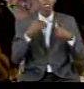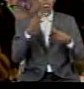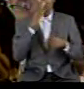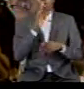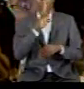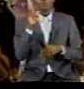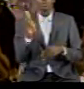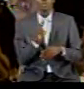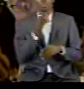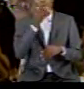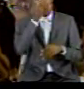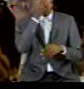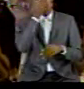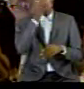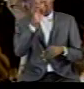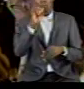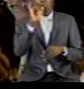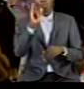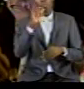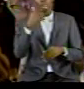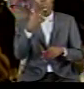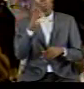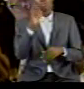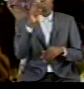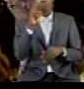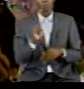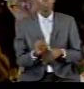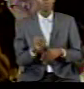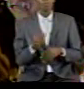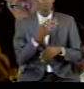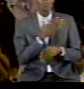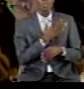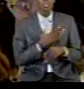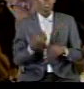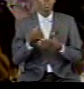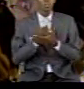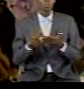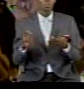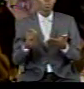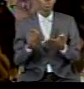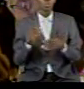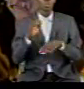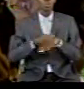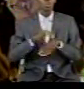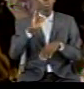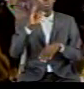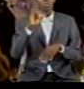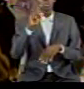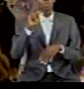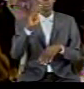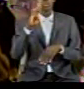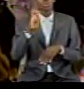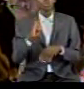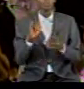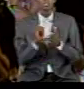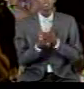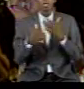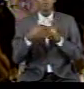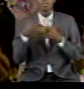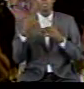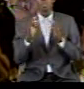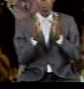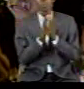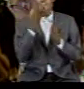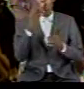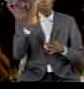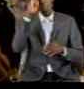bad situation. He wrote this to us on YouTube, that after the prayer of the man of God last night, the